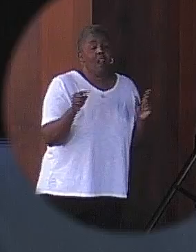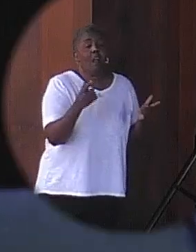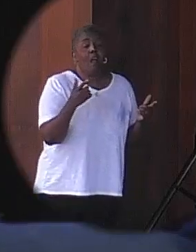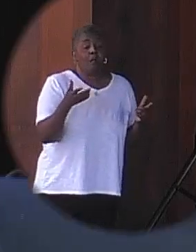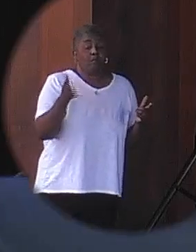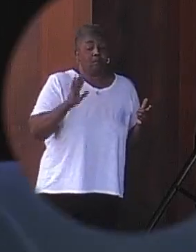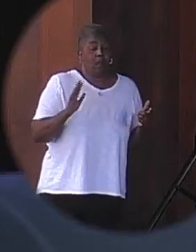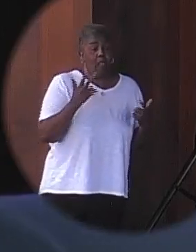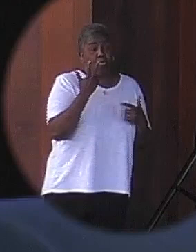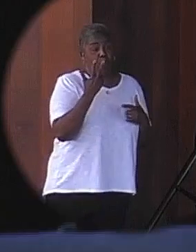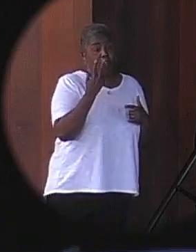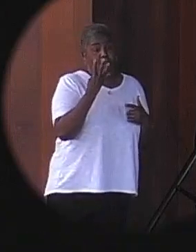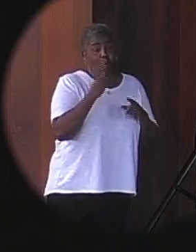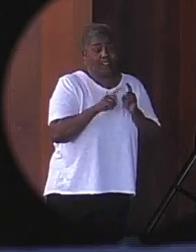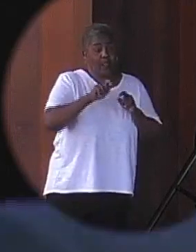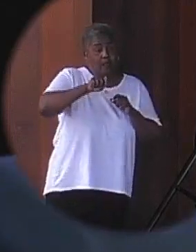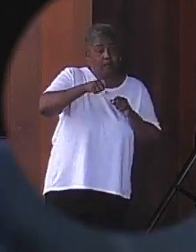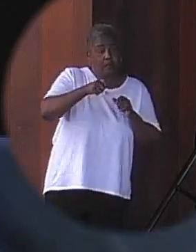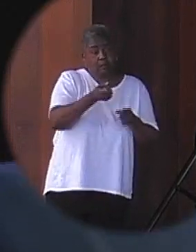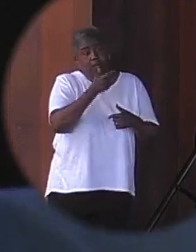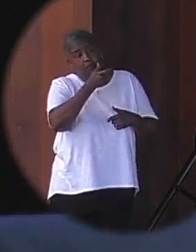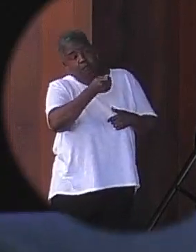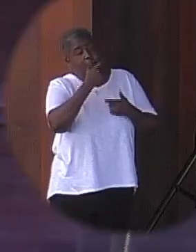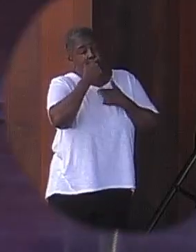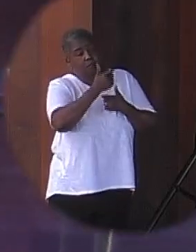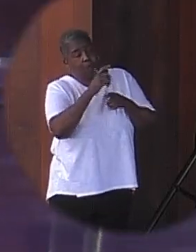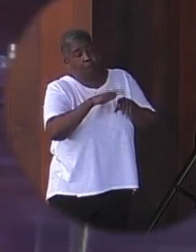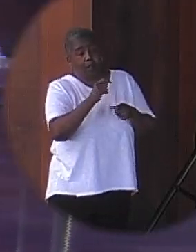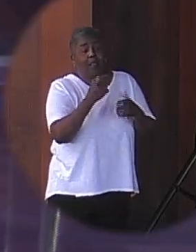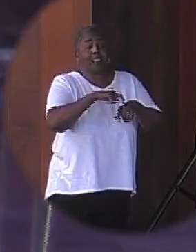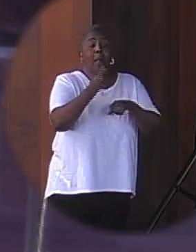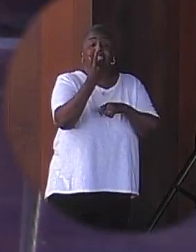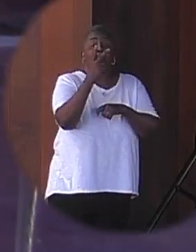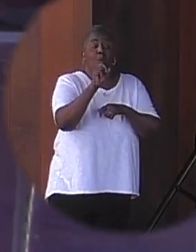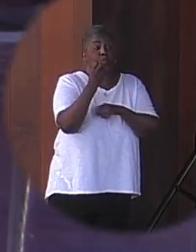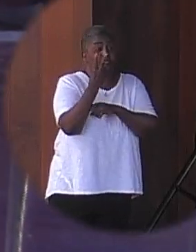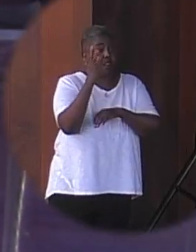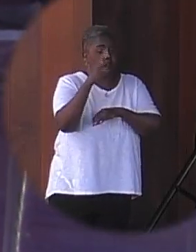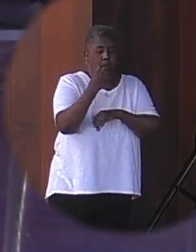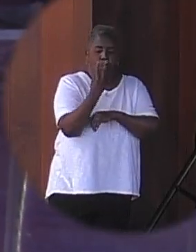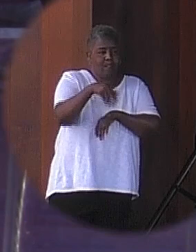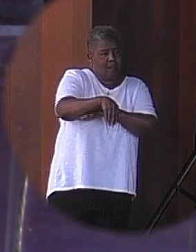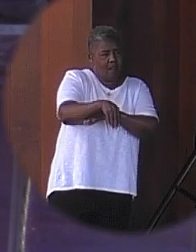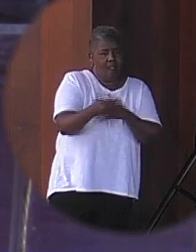We had three, maybe four stations, and they went off at 11:30, 12 o'clock.